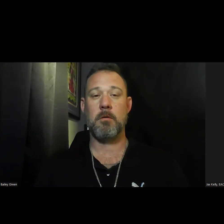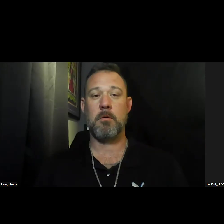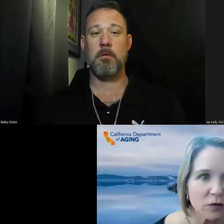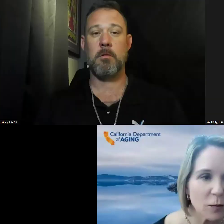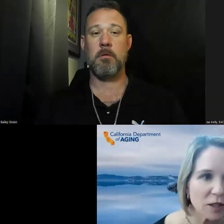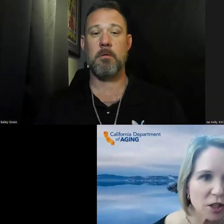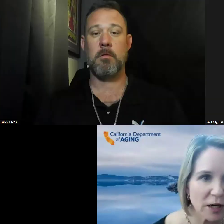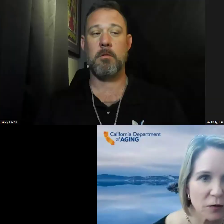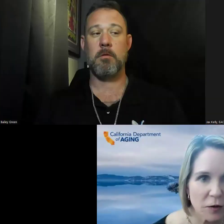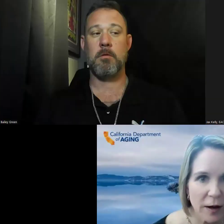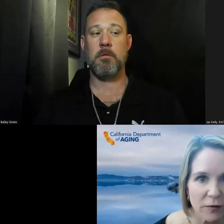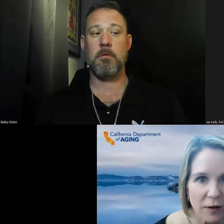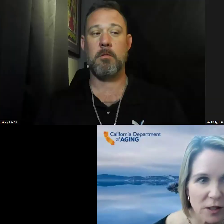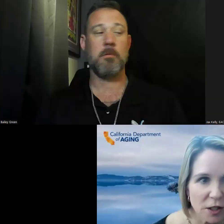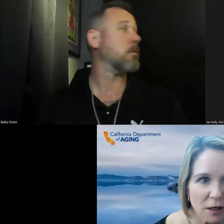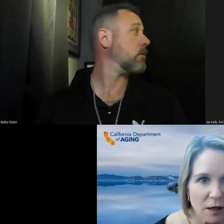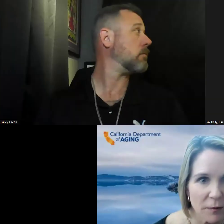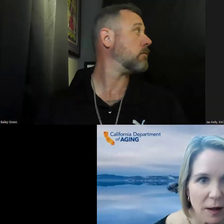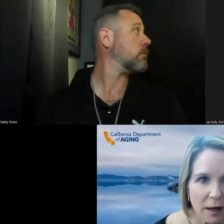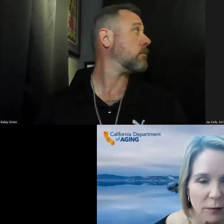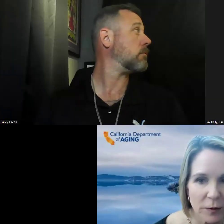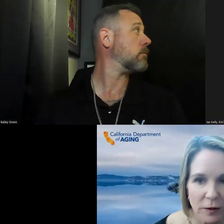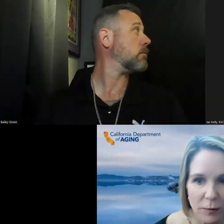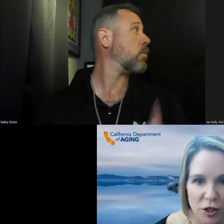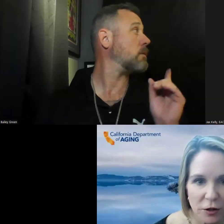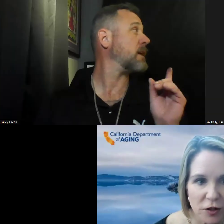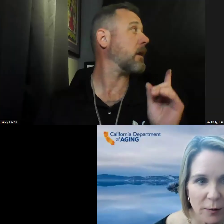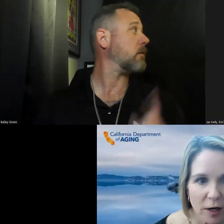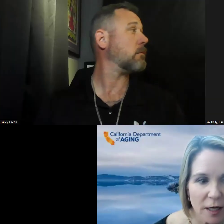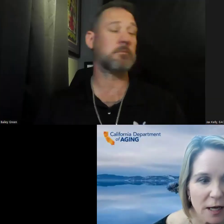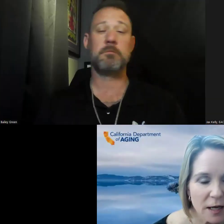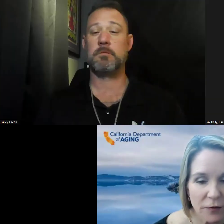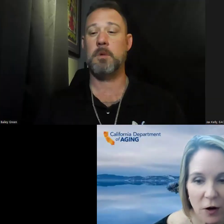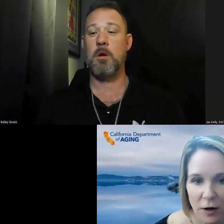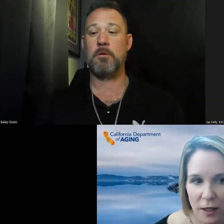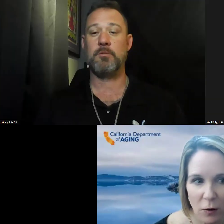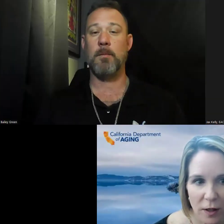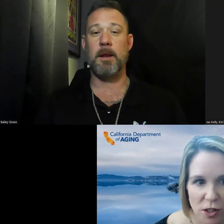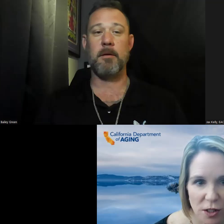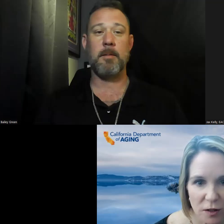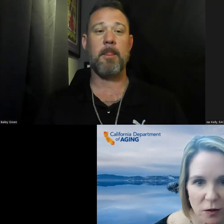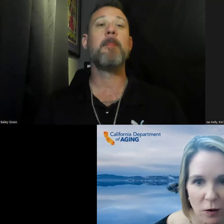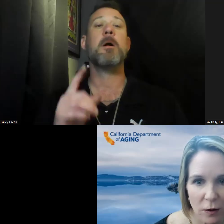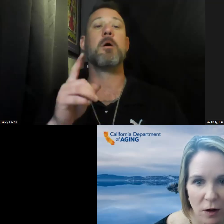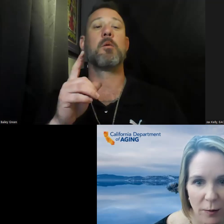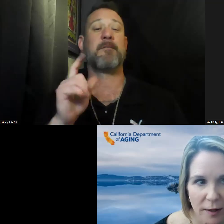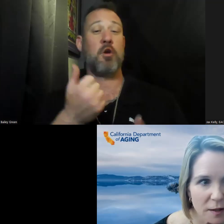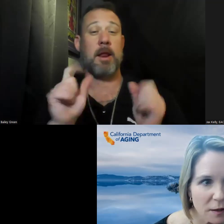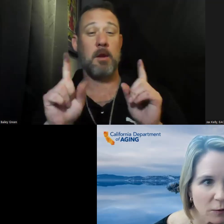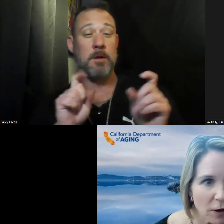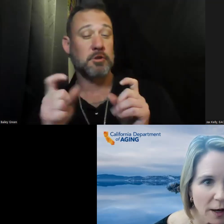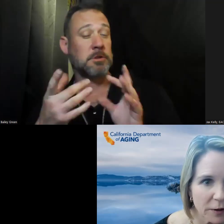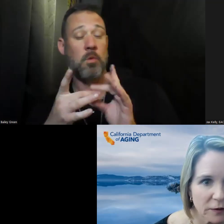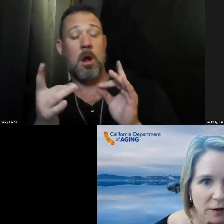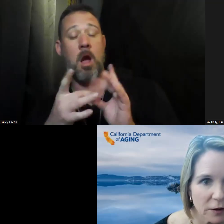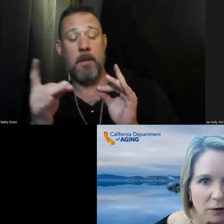Whoops. Thank you so much, Jax, for that reflection. And we really appreciate your time on it. If there are any questions or comments,